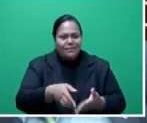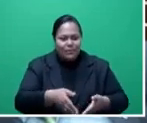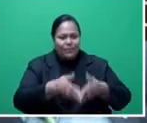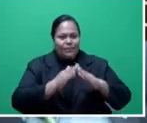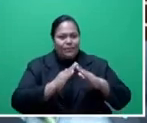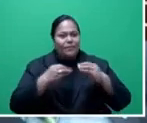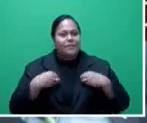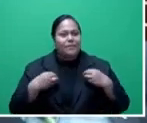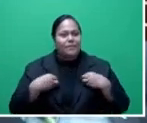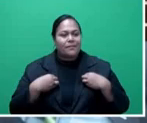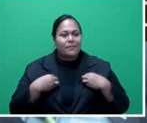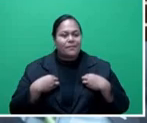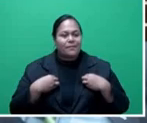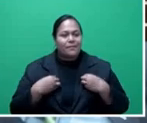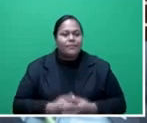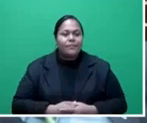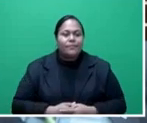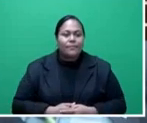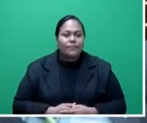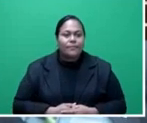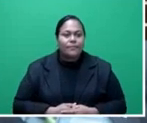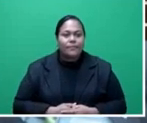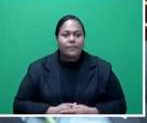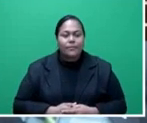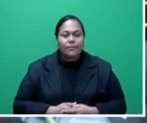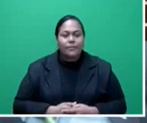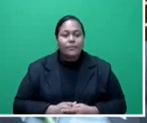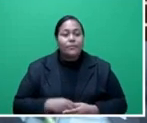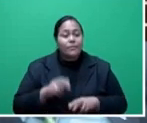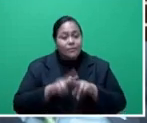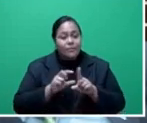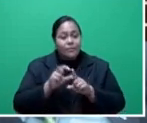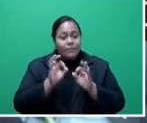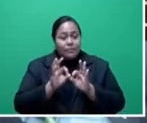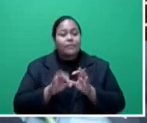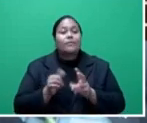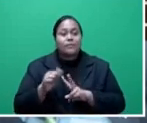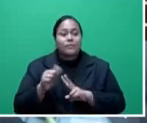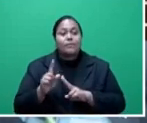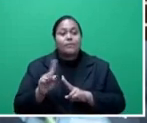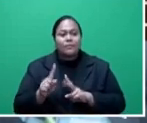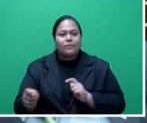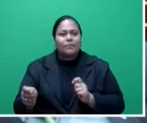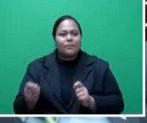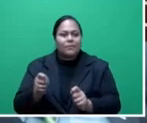The FDB also, as we all know, sir, is going through a transformation stage where they're redefining their strategies,